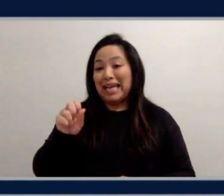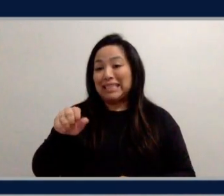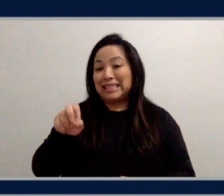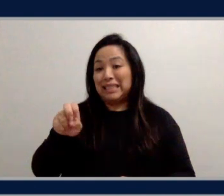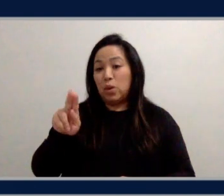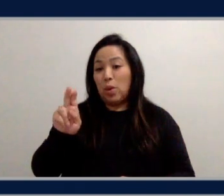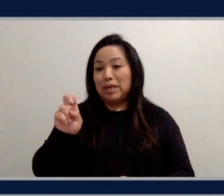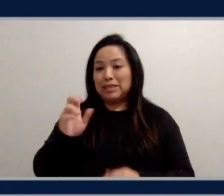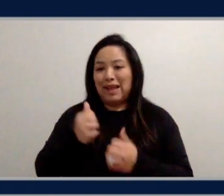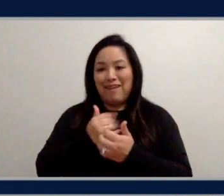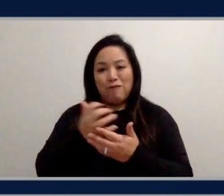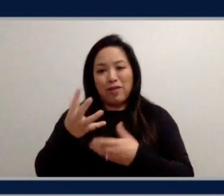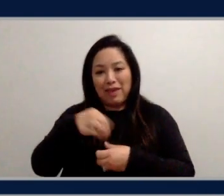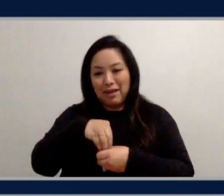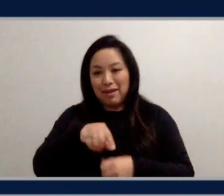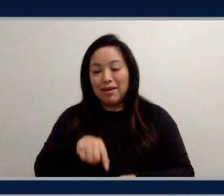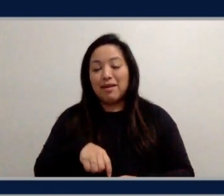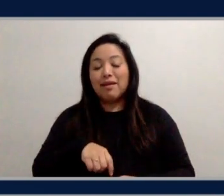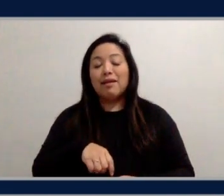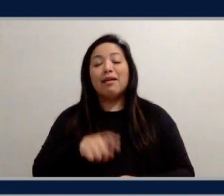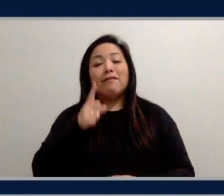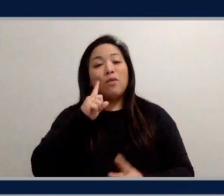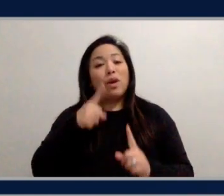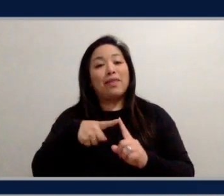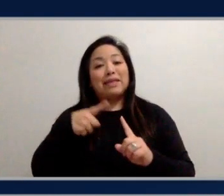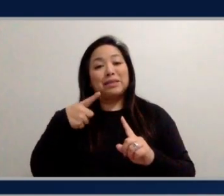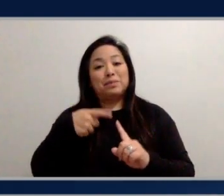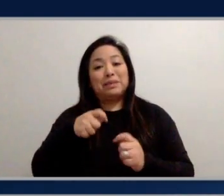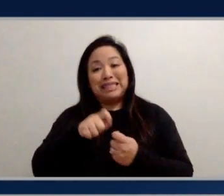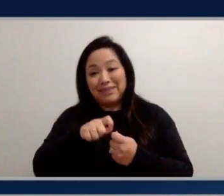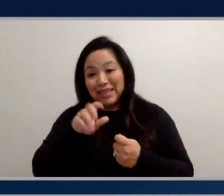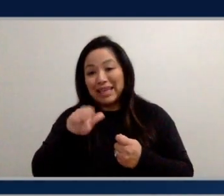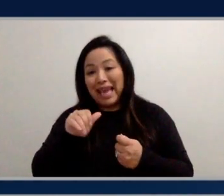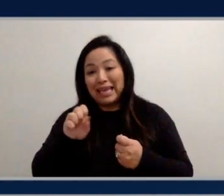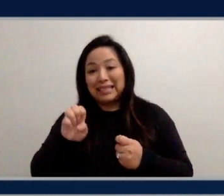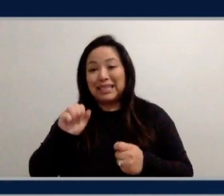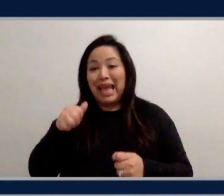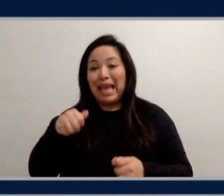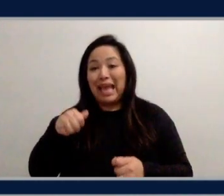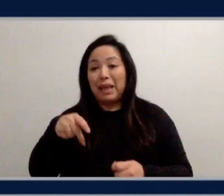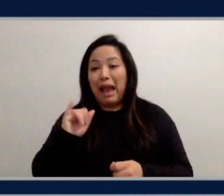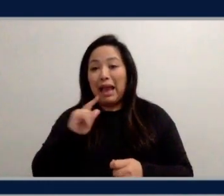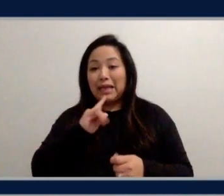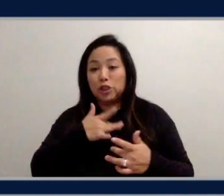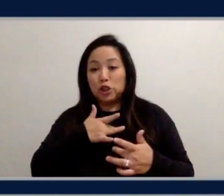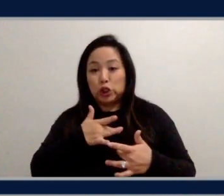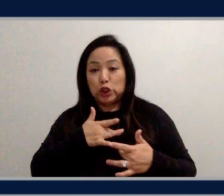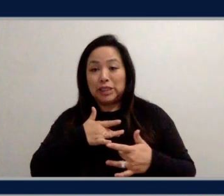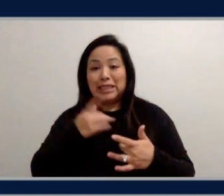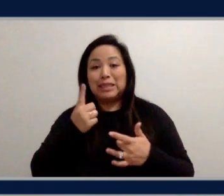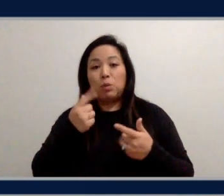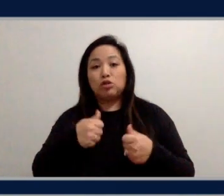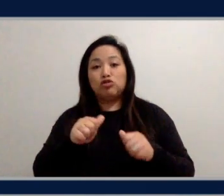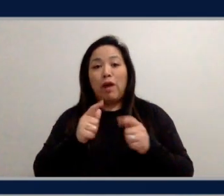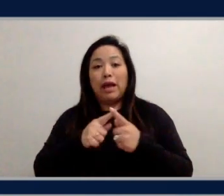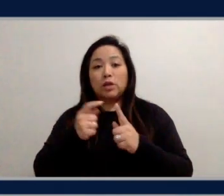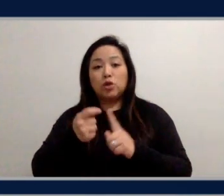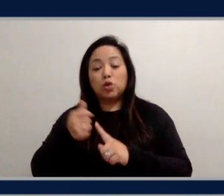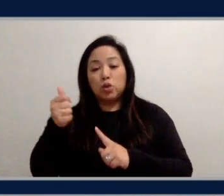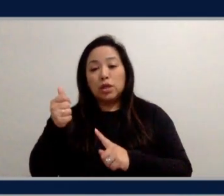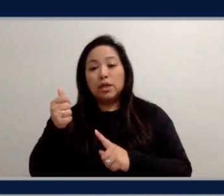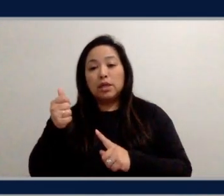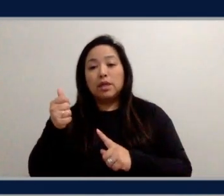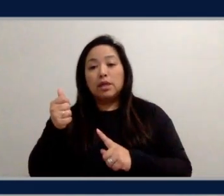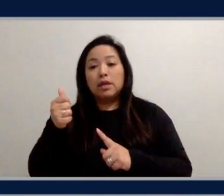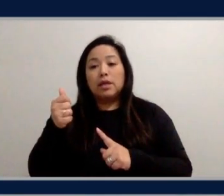here. And in this specific case, the APIs are pretty concerning. Someone has attempted to delete CloudTrail trail, which